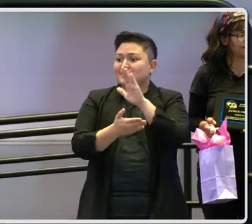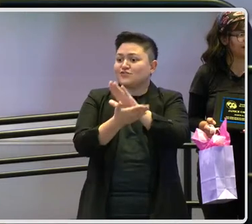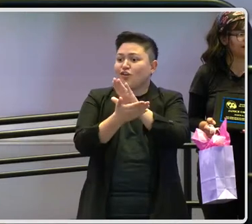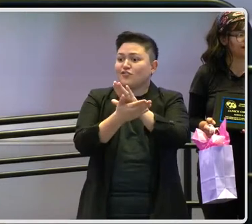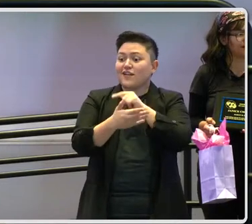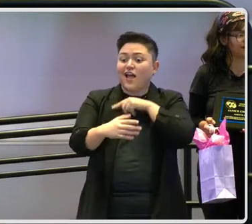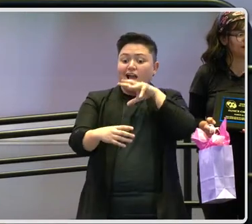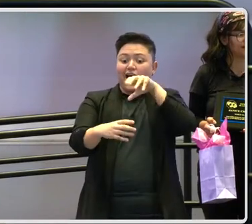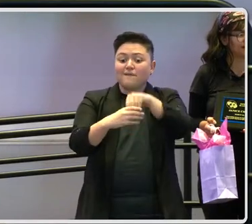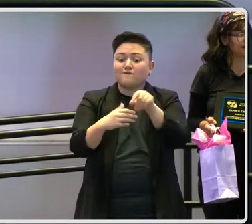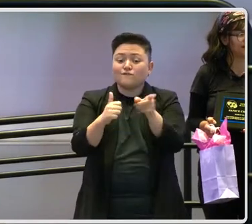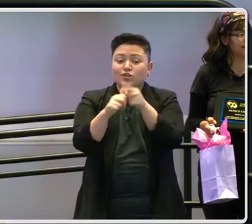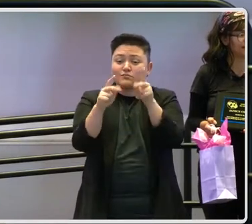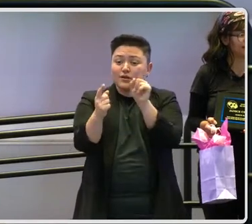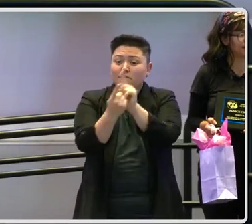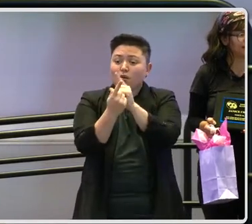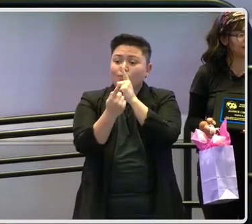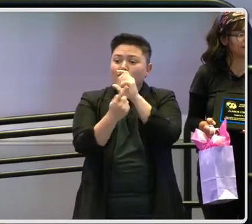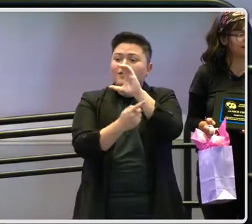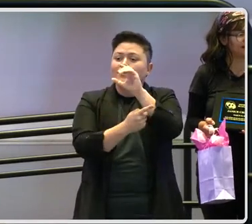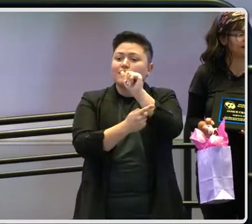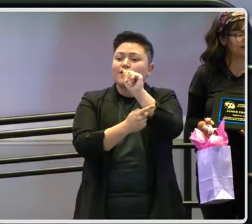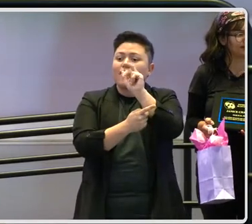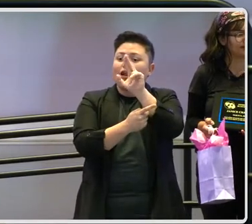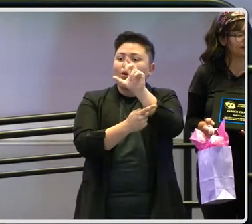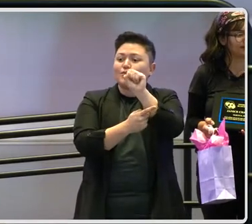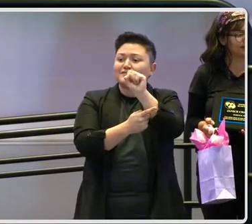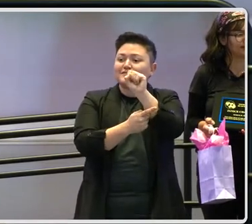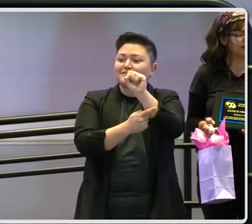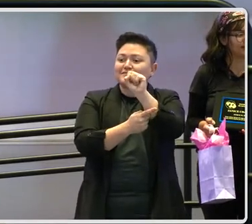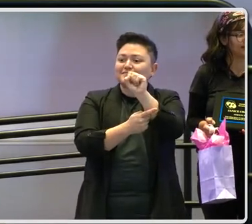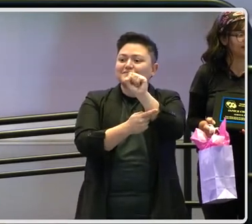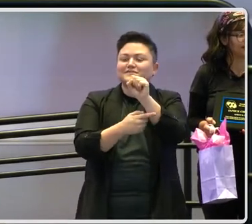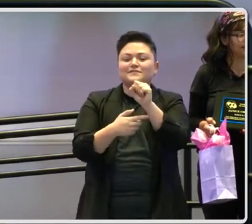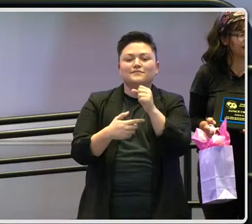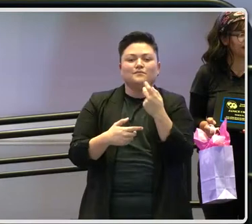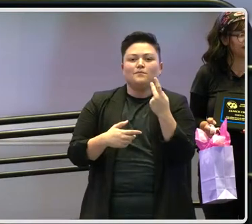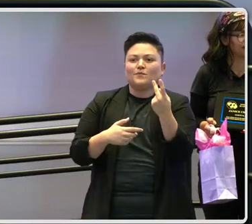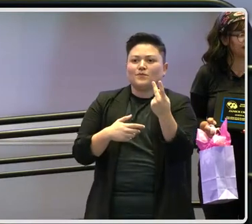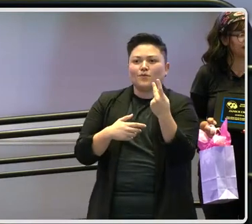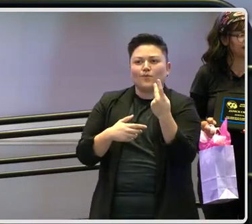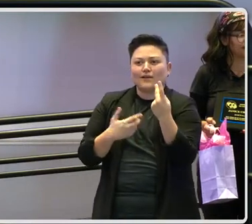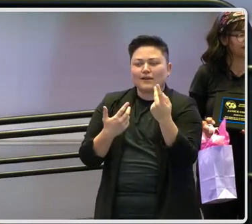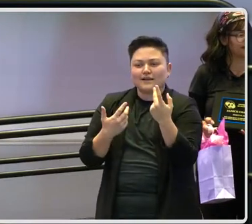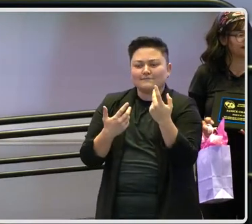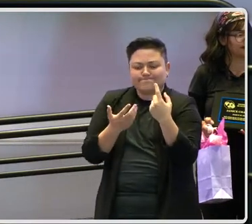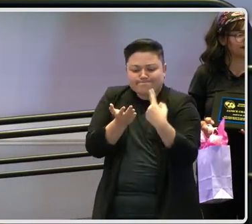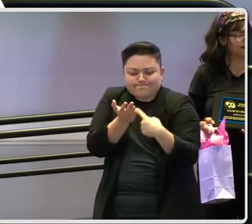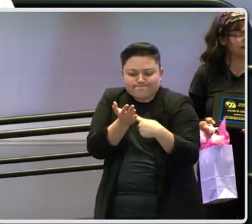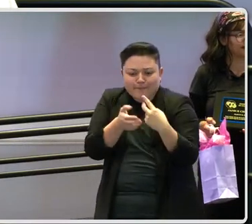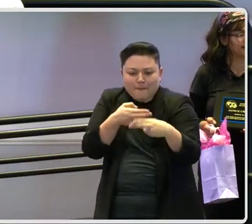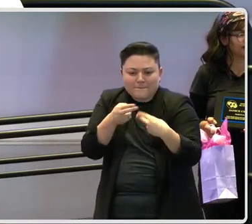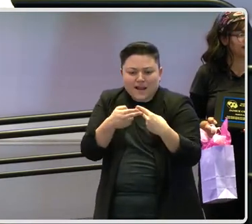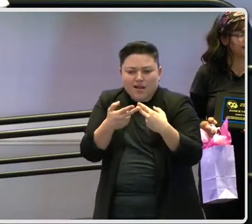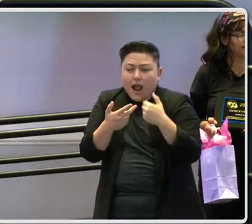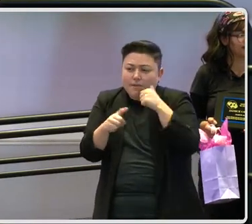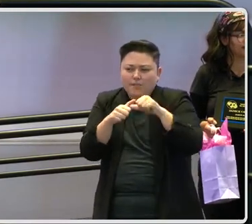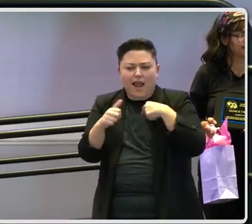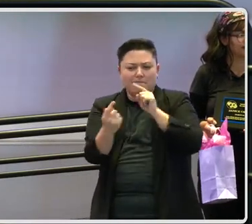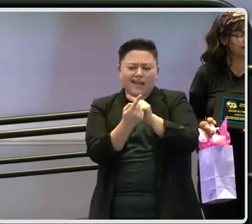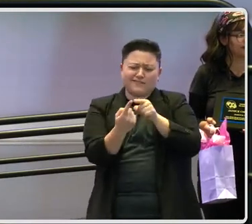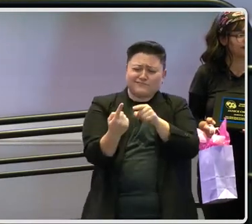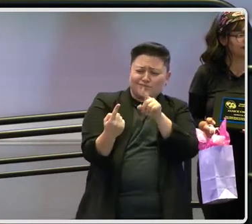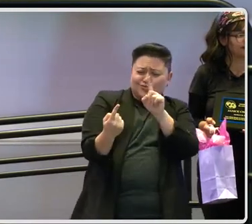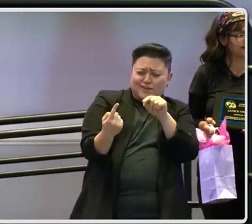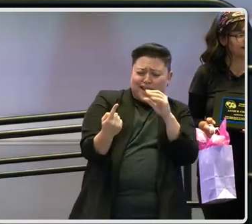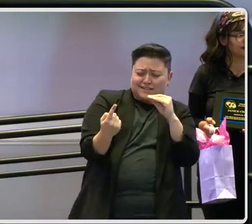was Carlos. I was like, you know, we had these preconceived notions about people. Like, what can he teach me? Shit, oh, you